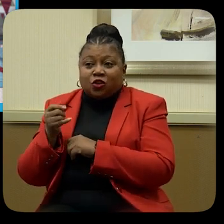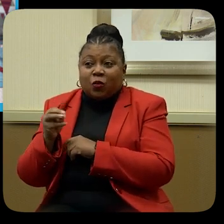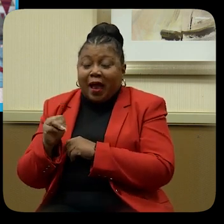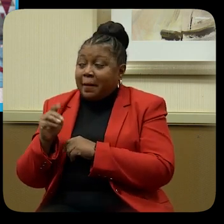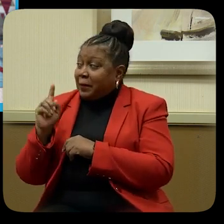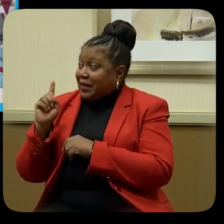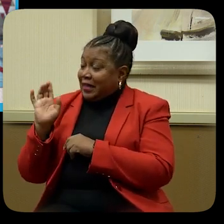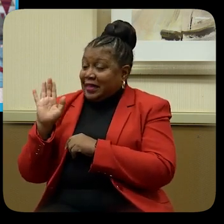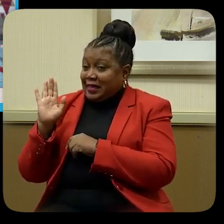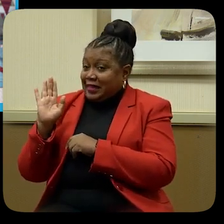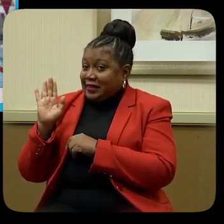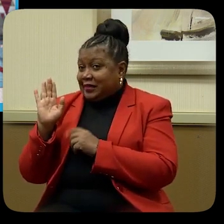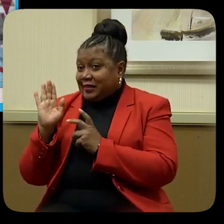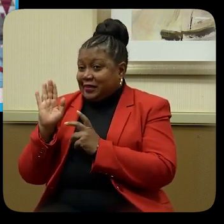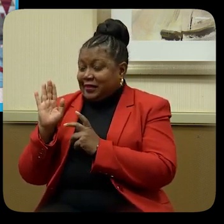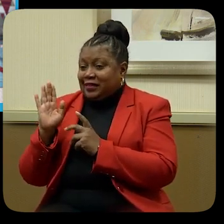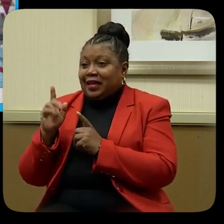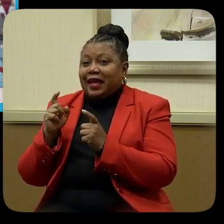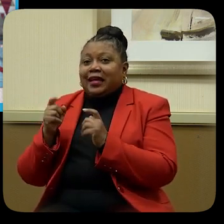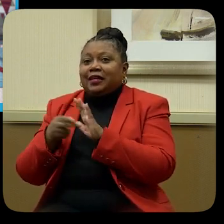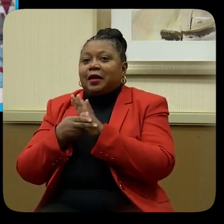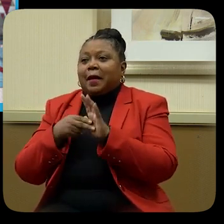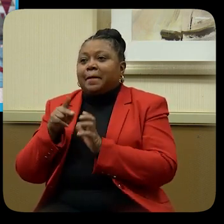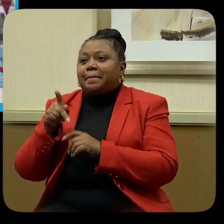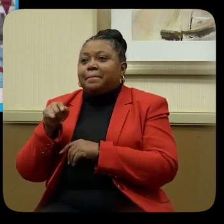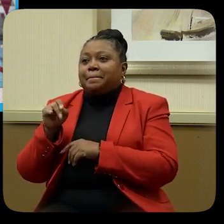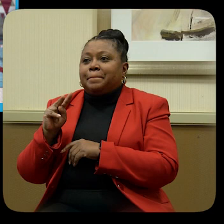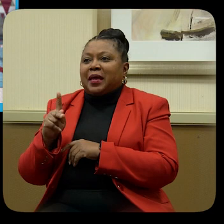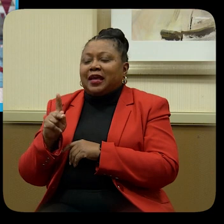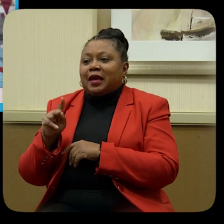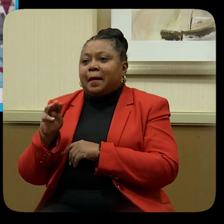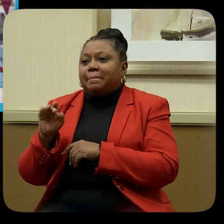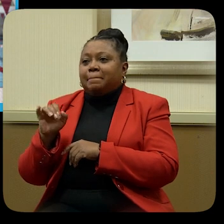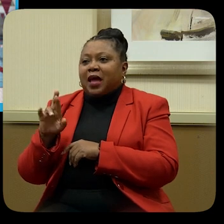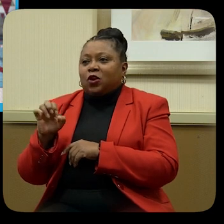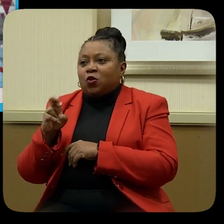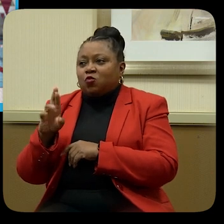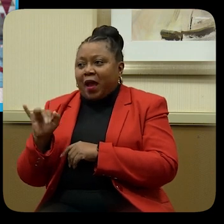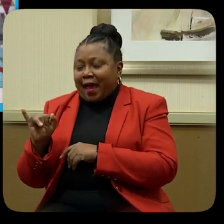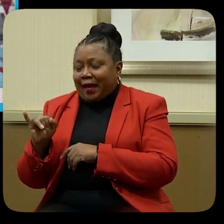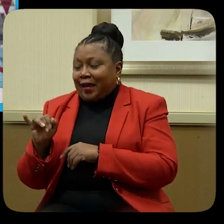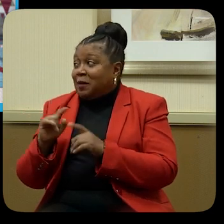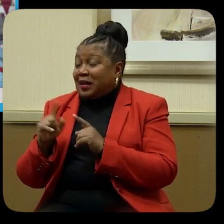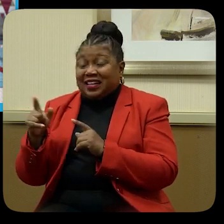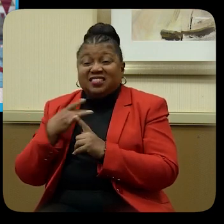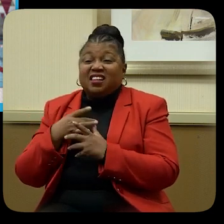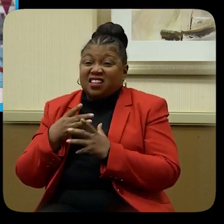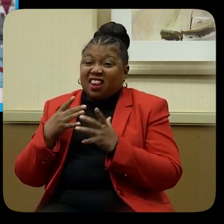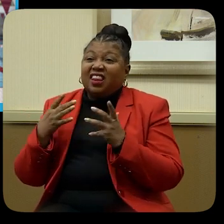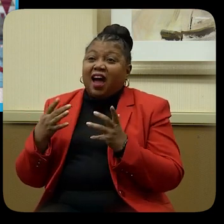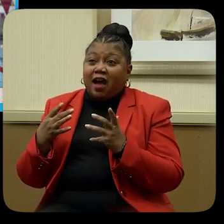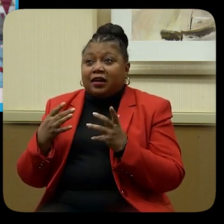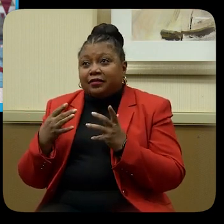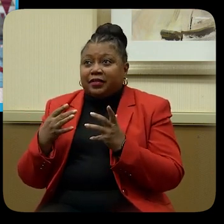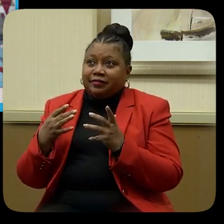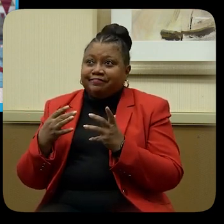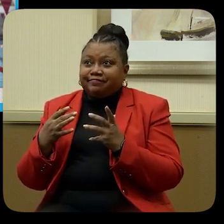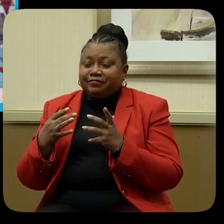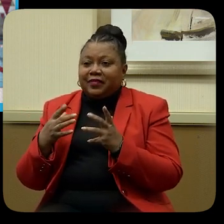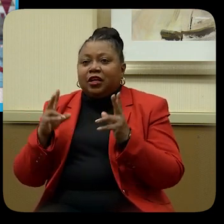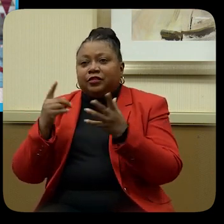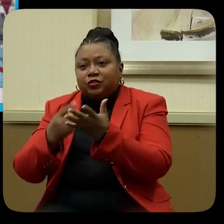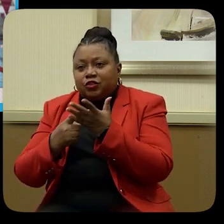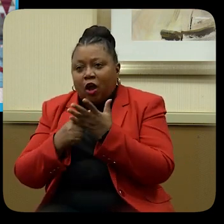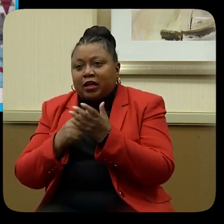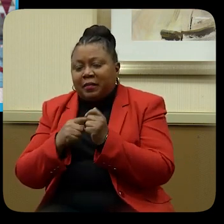His handle is called Pink Manta Ray. But he does a lot of